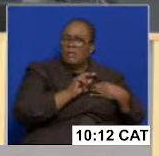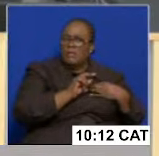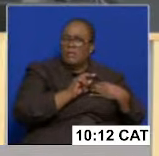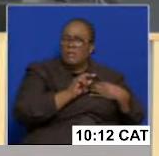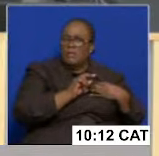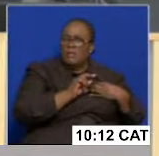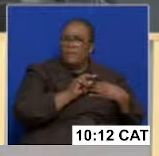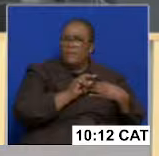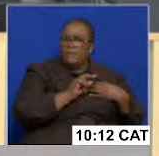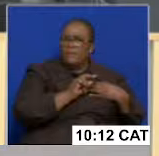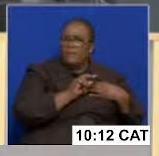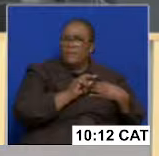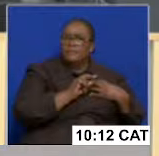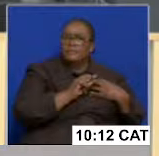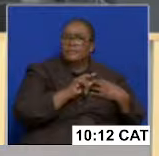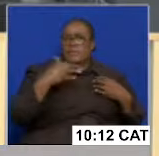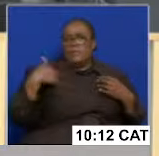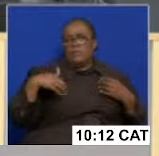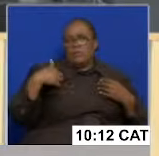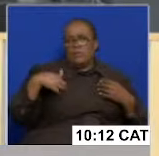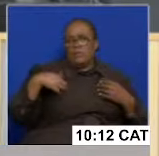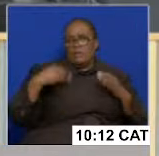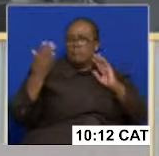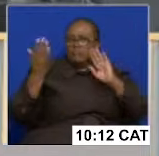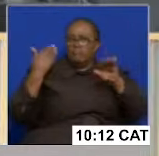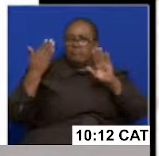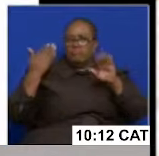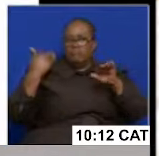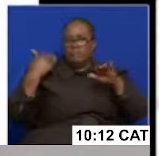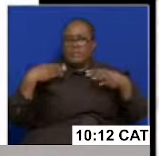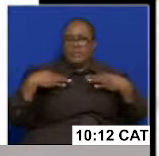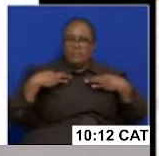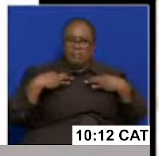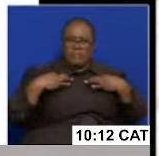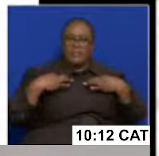Ekurhuleni Metropolis uniform. Thank you.